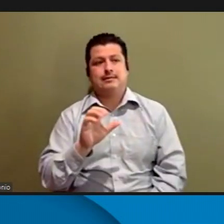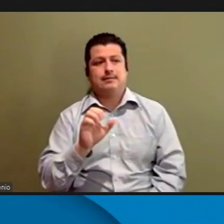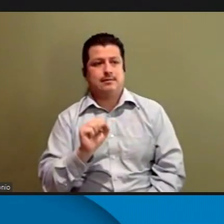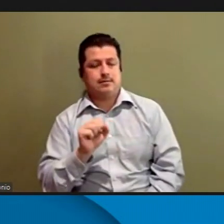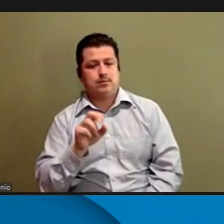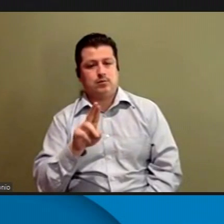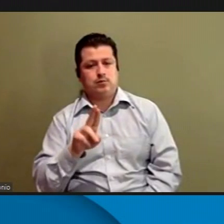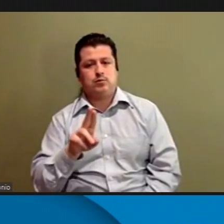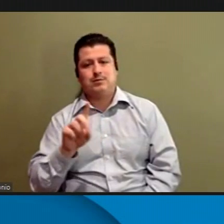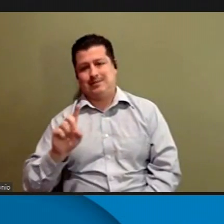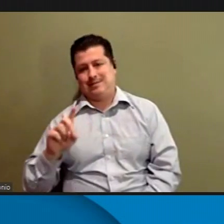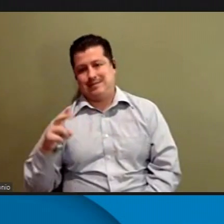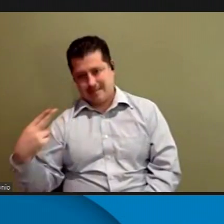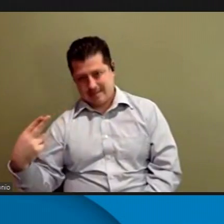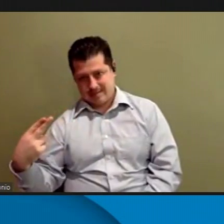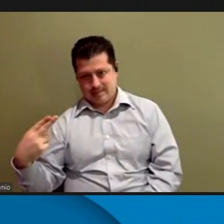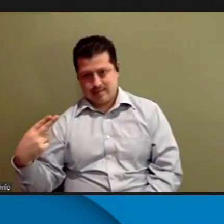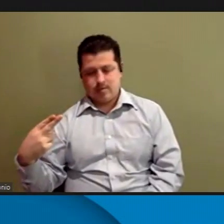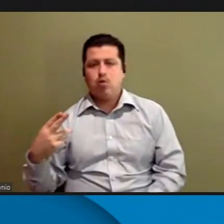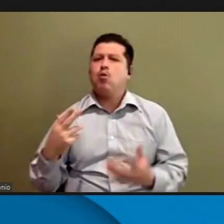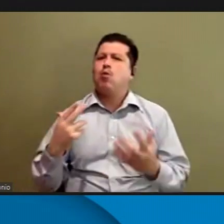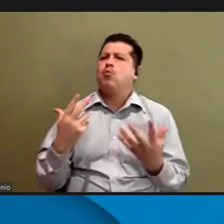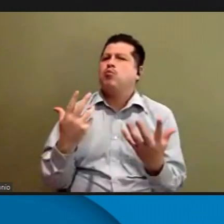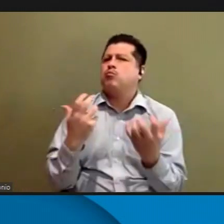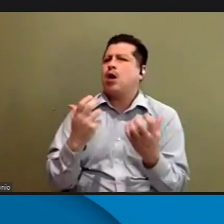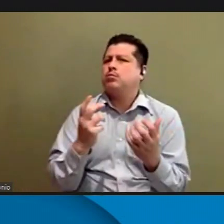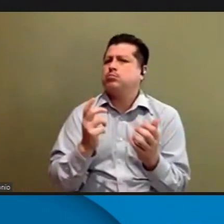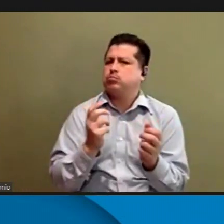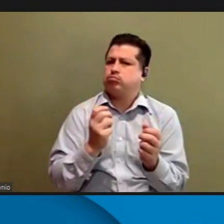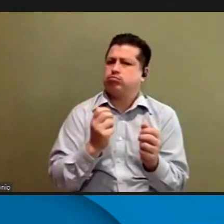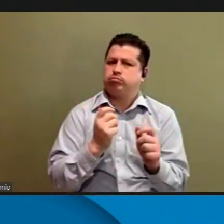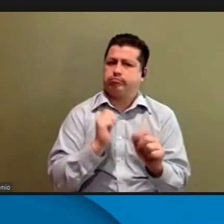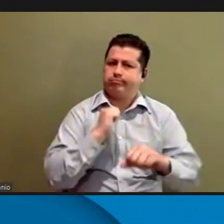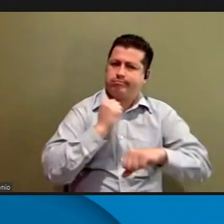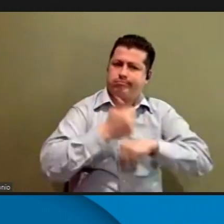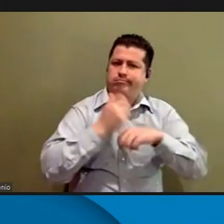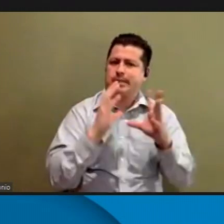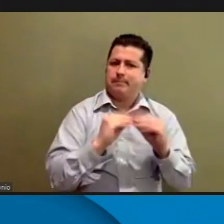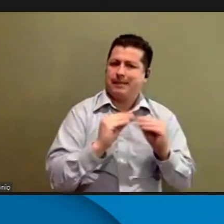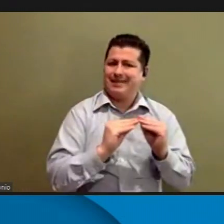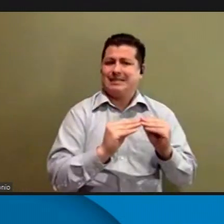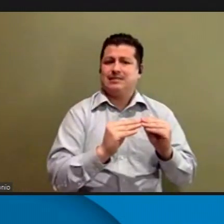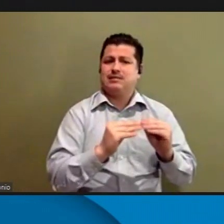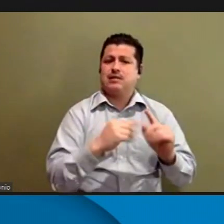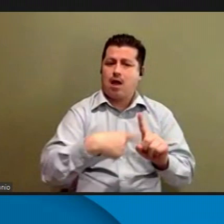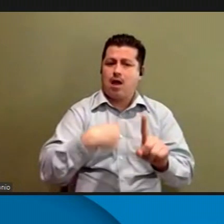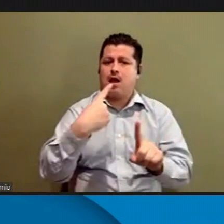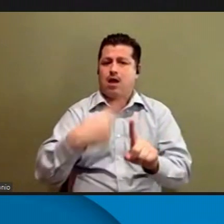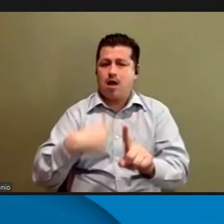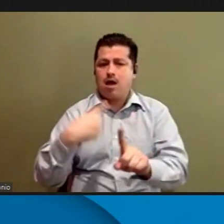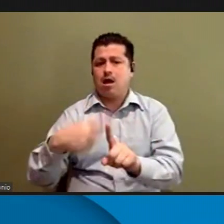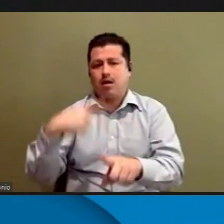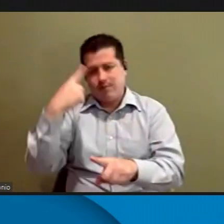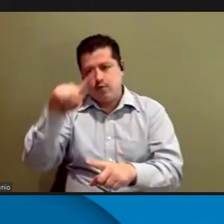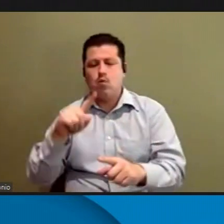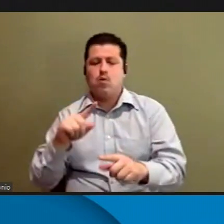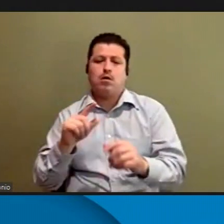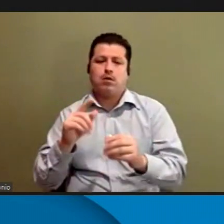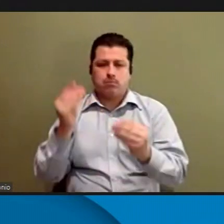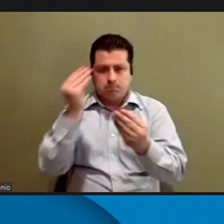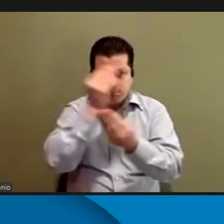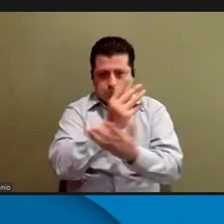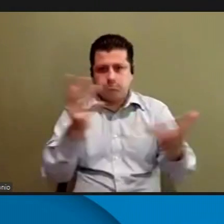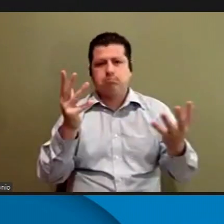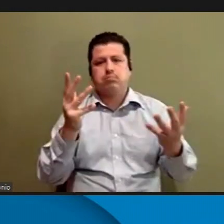these monthly webinars so that we can keep our residents informed about this vaccine and